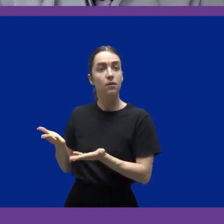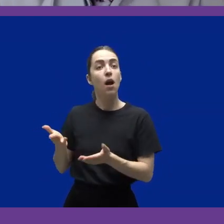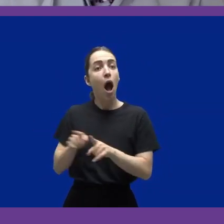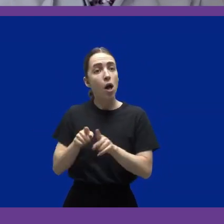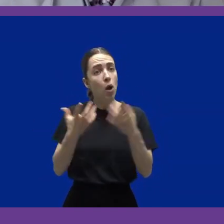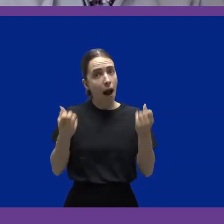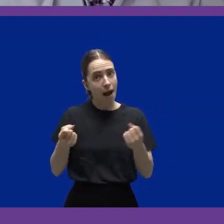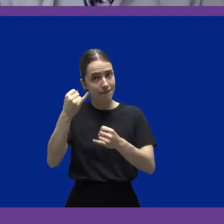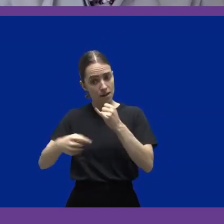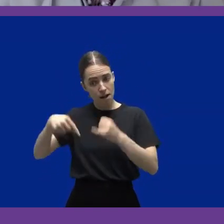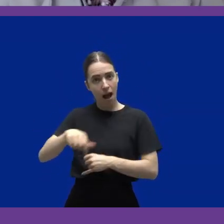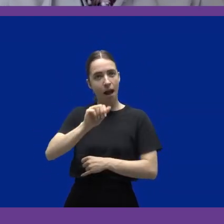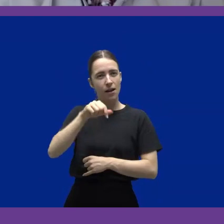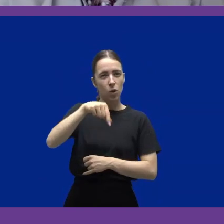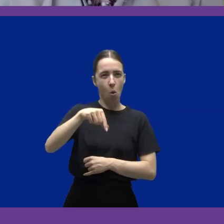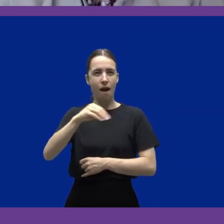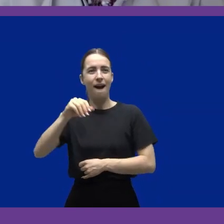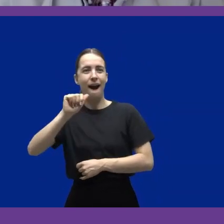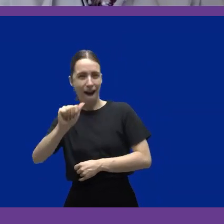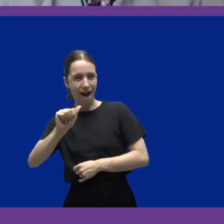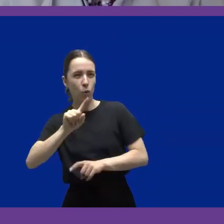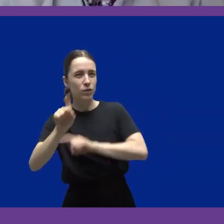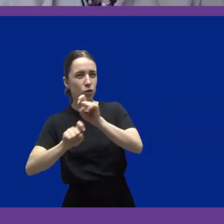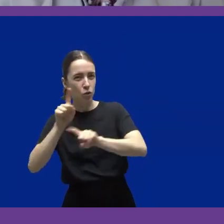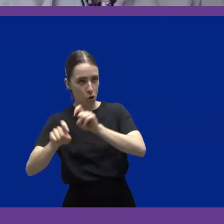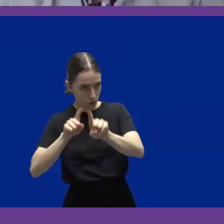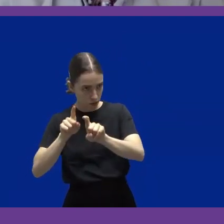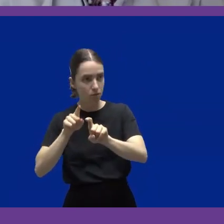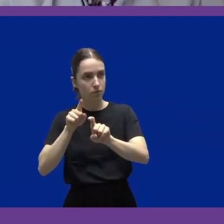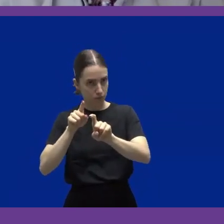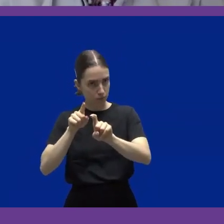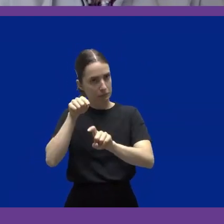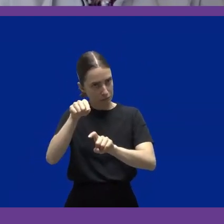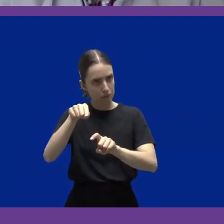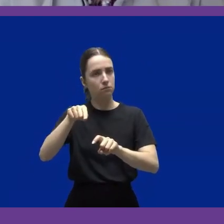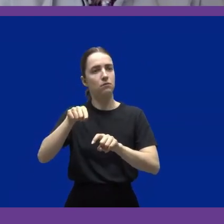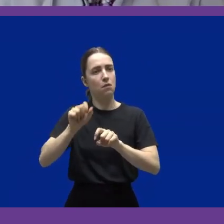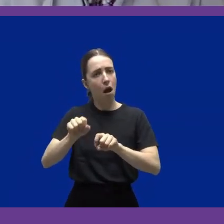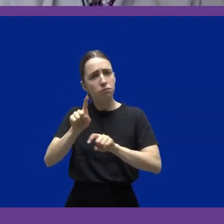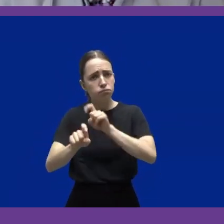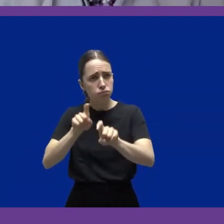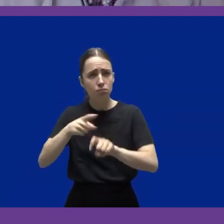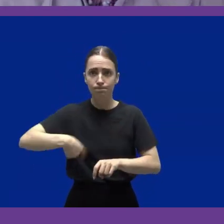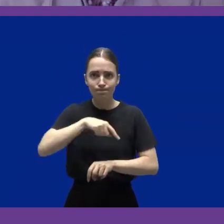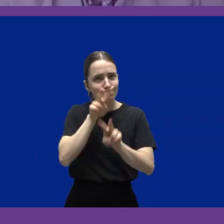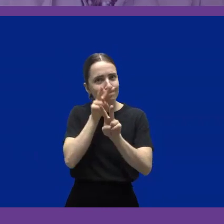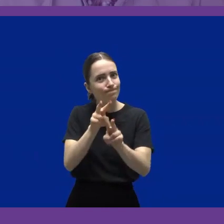them, don't hesitate to put them into the Q&A, and we will take them at the end. Fernando, you have the